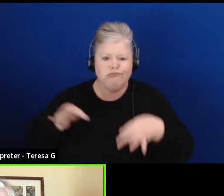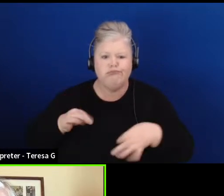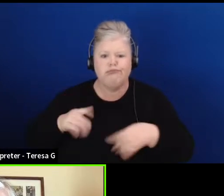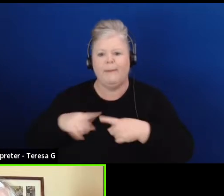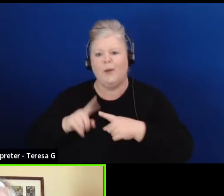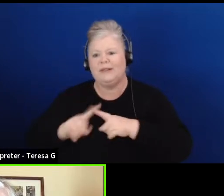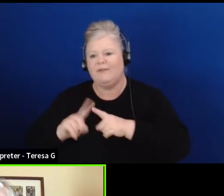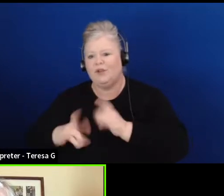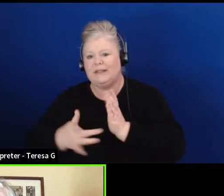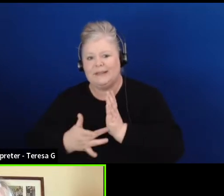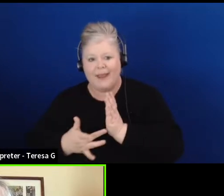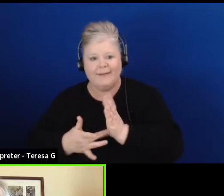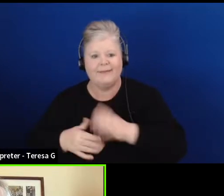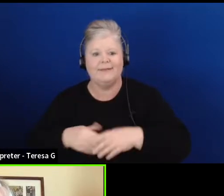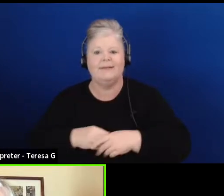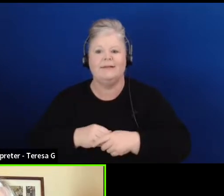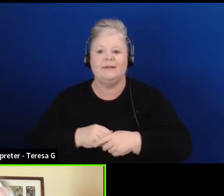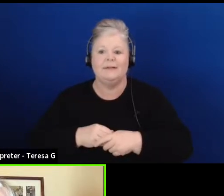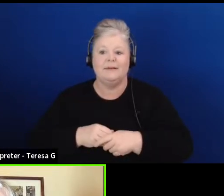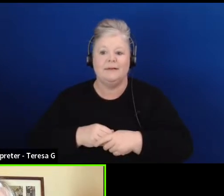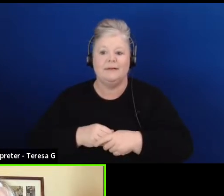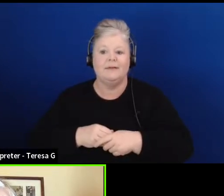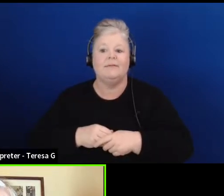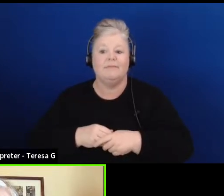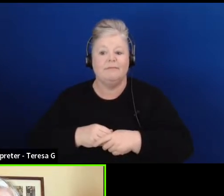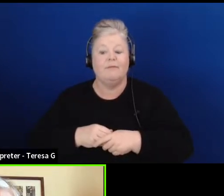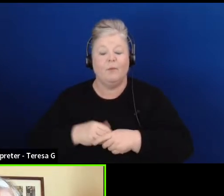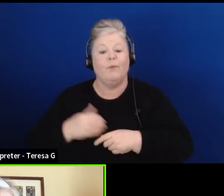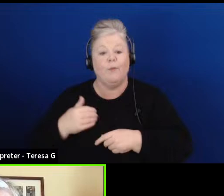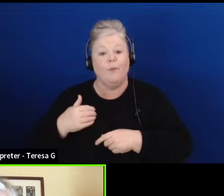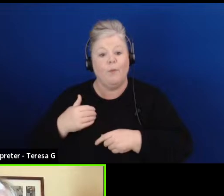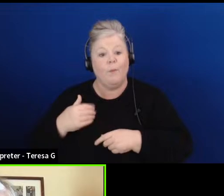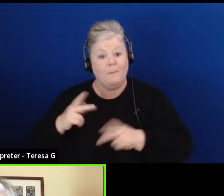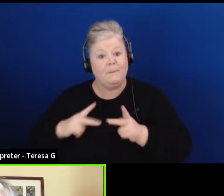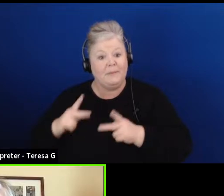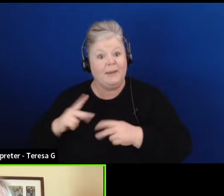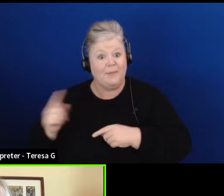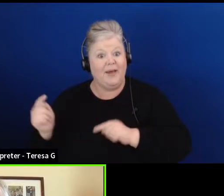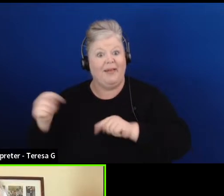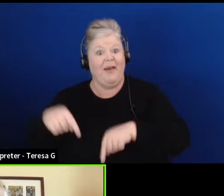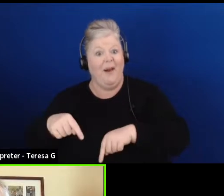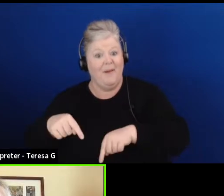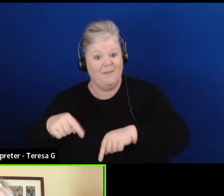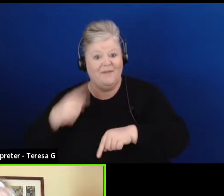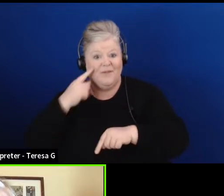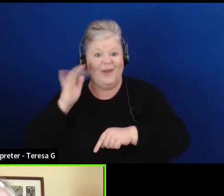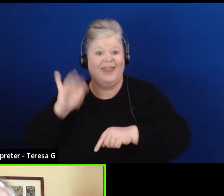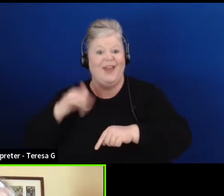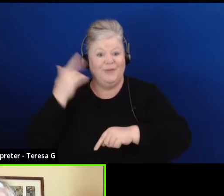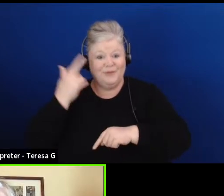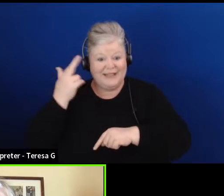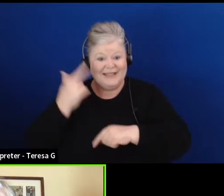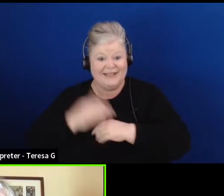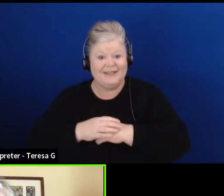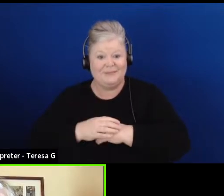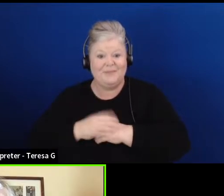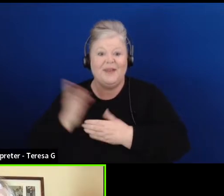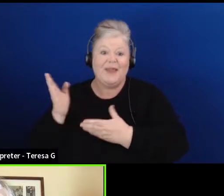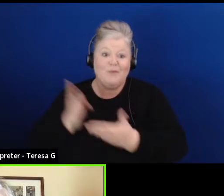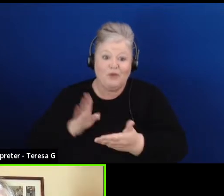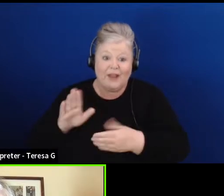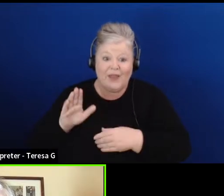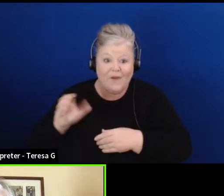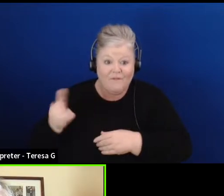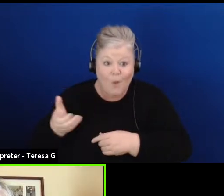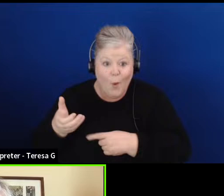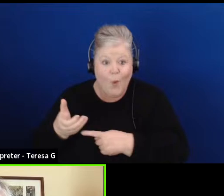information. And we have people that obviously come for that program. have their phone, they find out that they